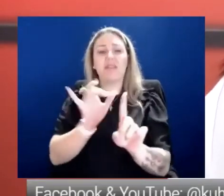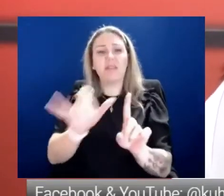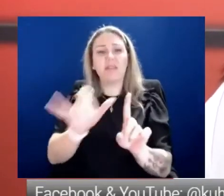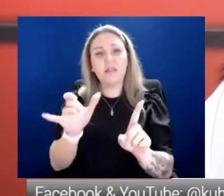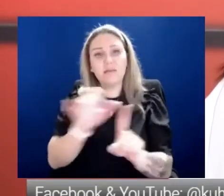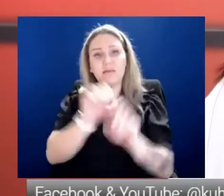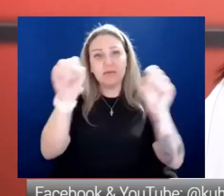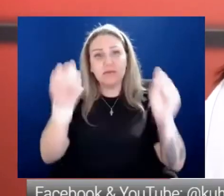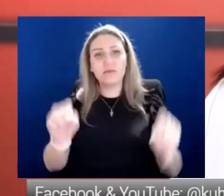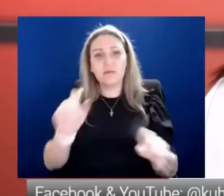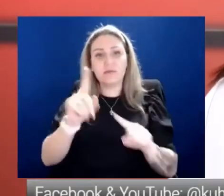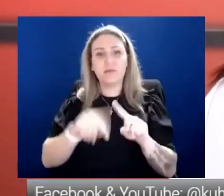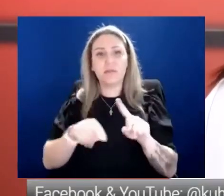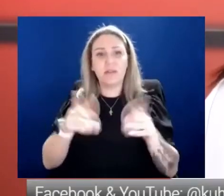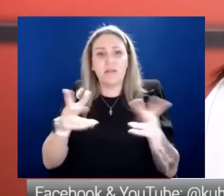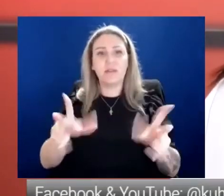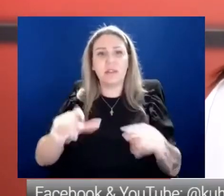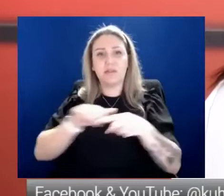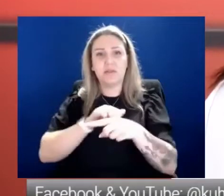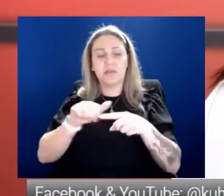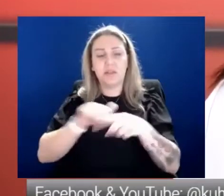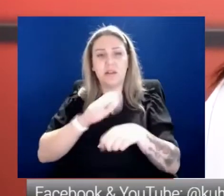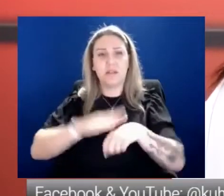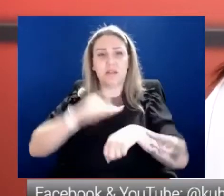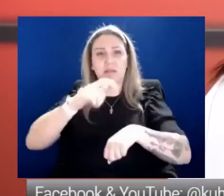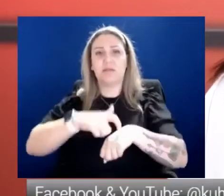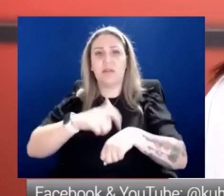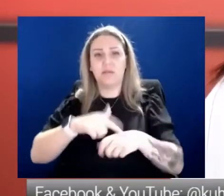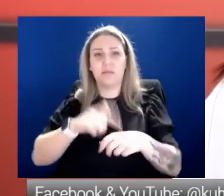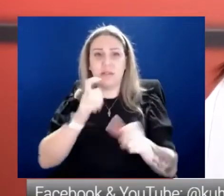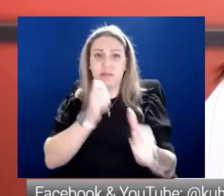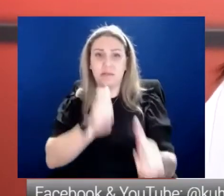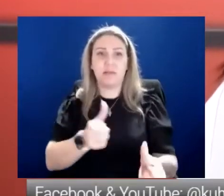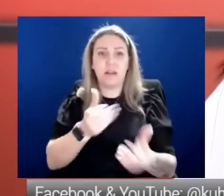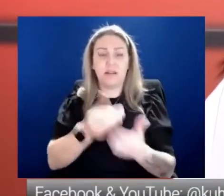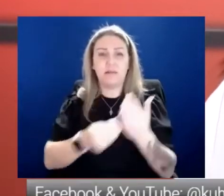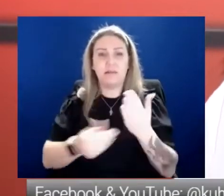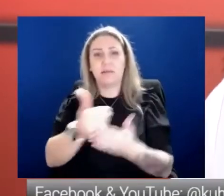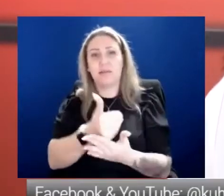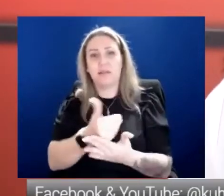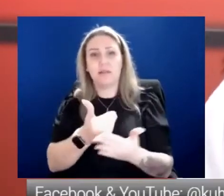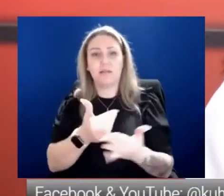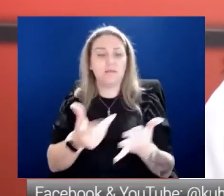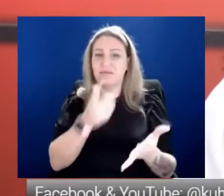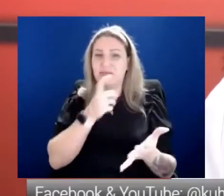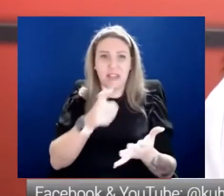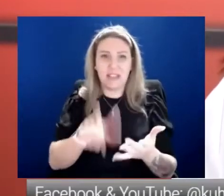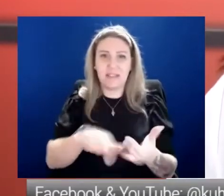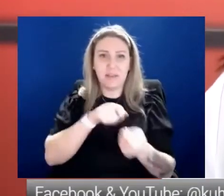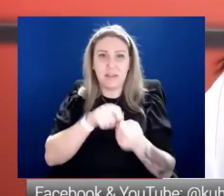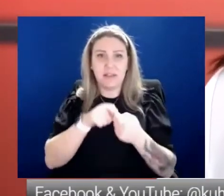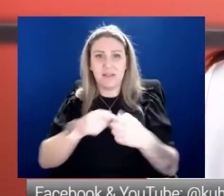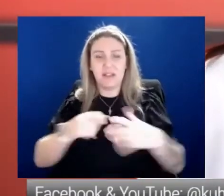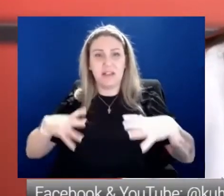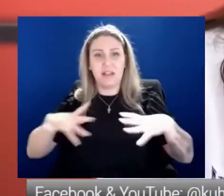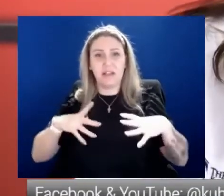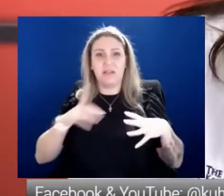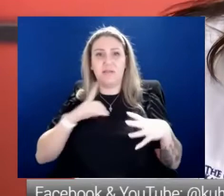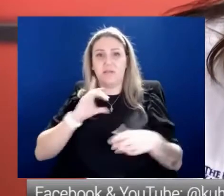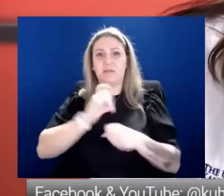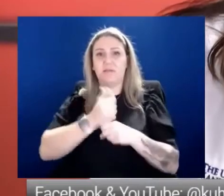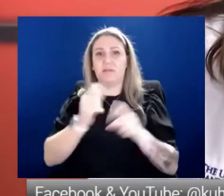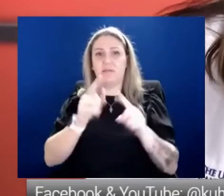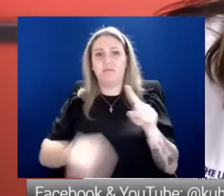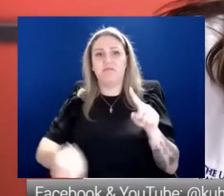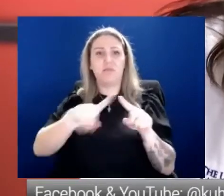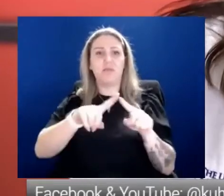time, which again, it denies you income. You don't have specific leave for that. So you set up certain rotations, so like OA, I use